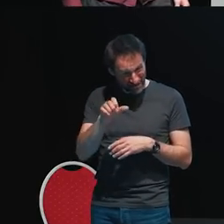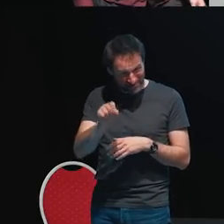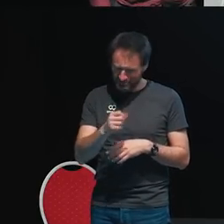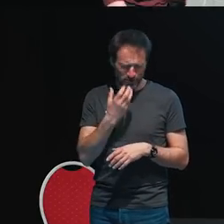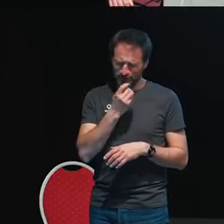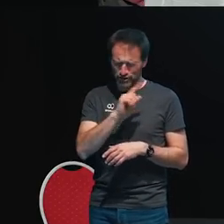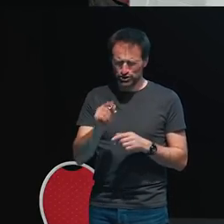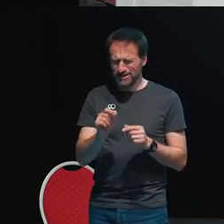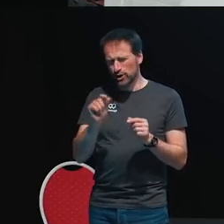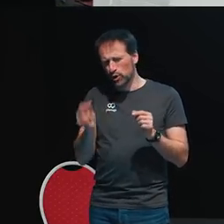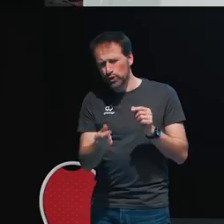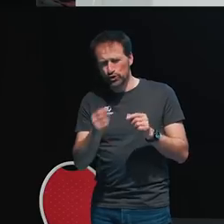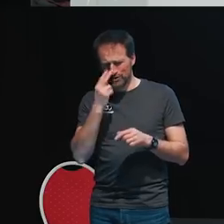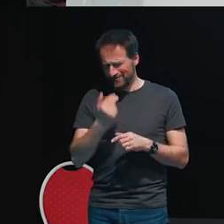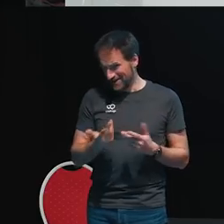rounding errors.